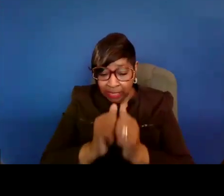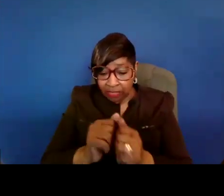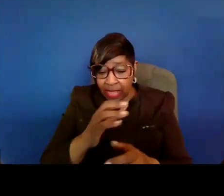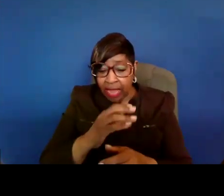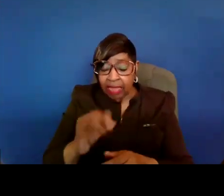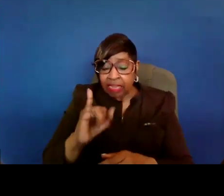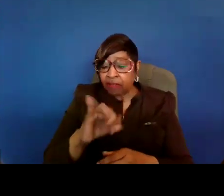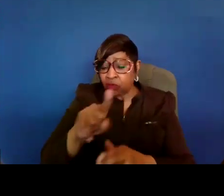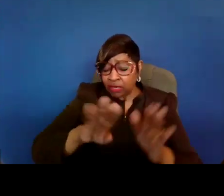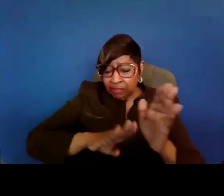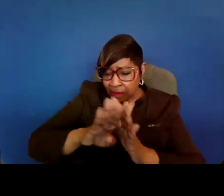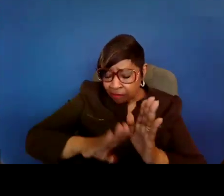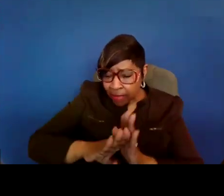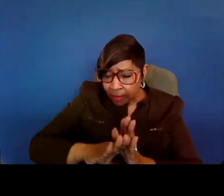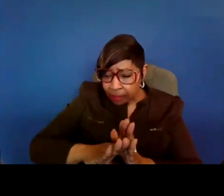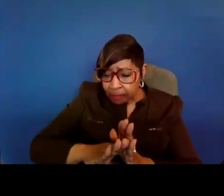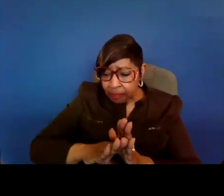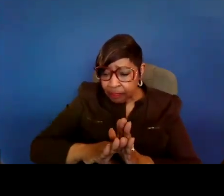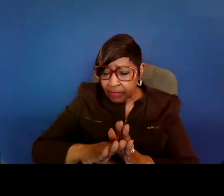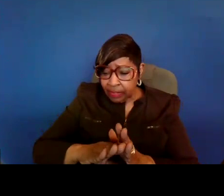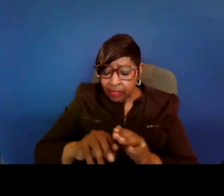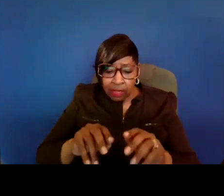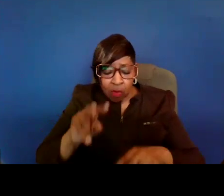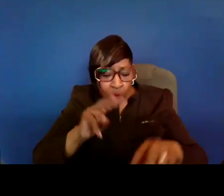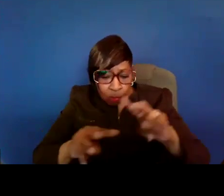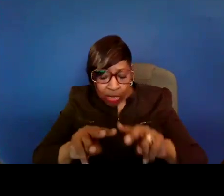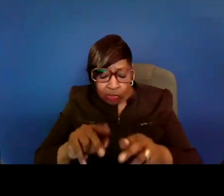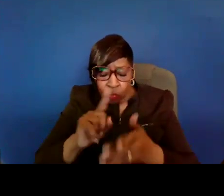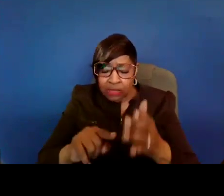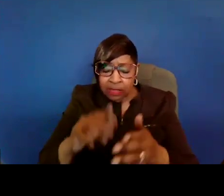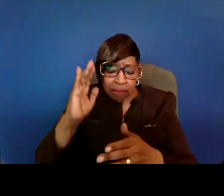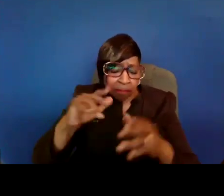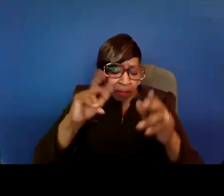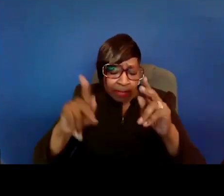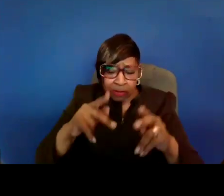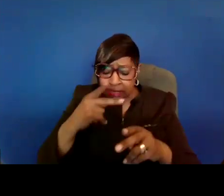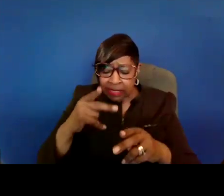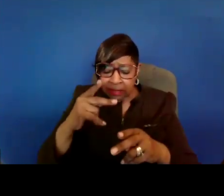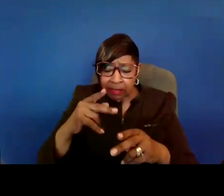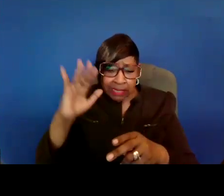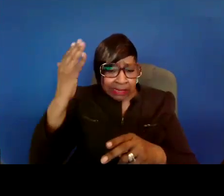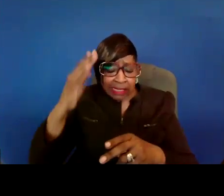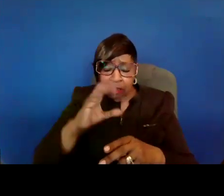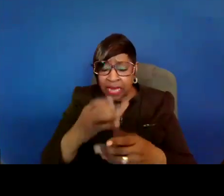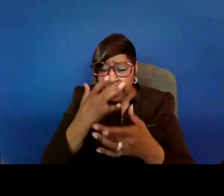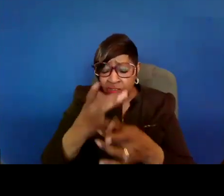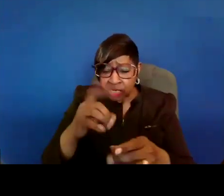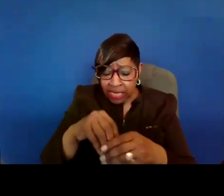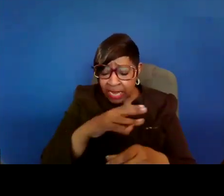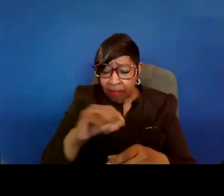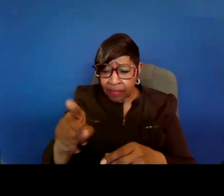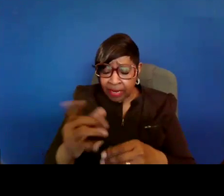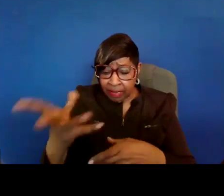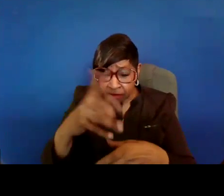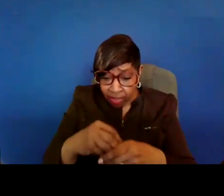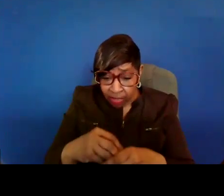content, watch what's people seem to be, interested in, what they do seem to engage in, because that will help